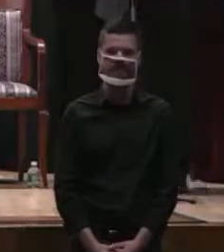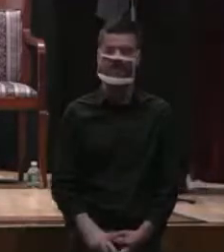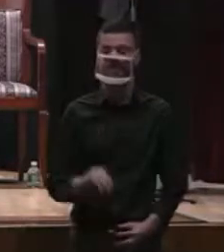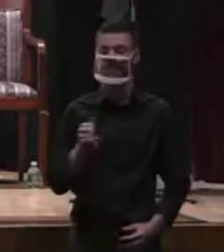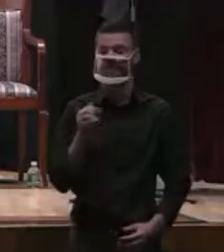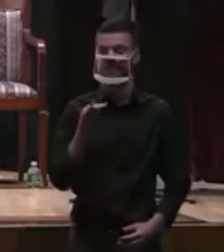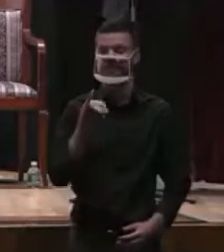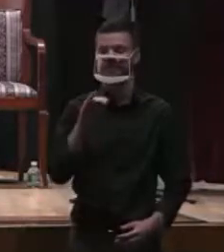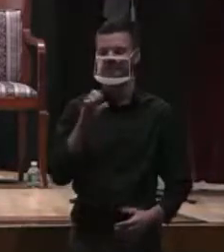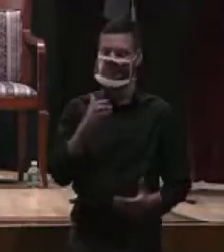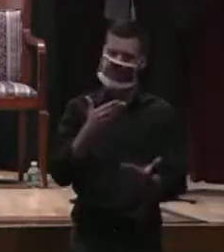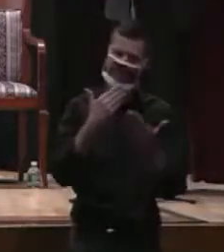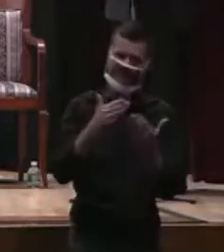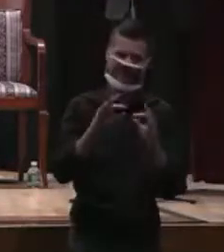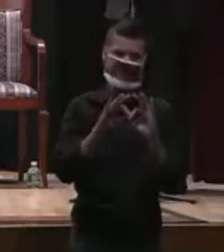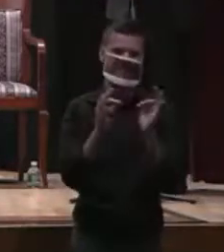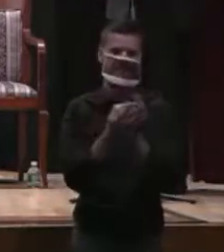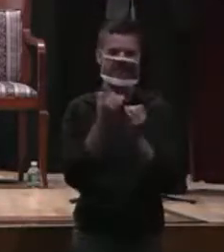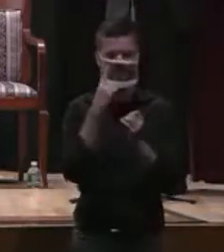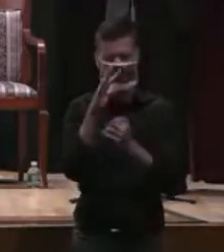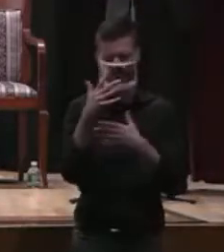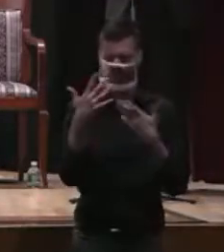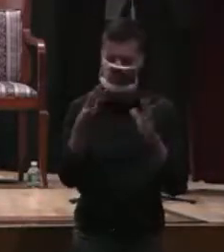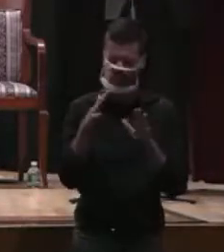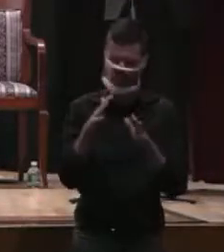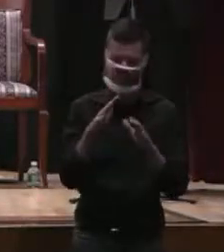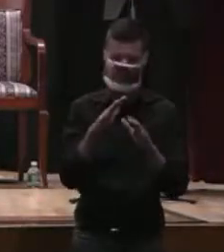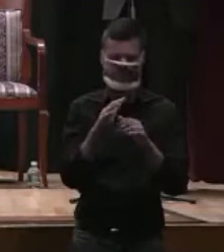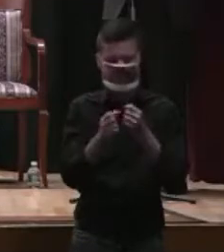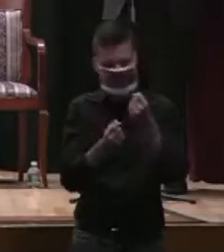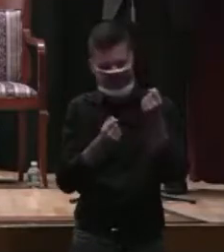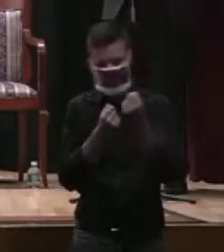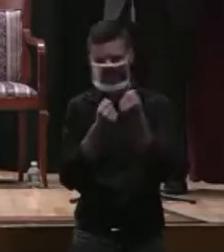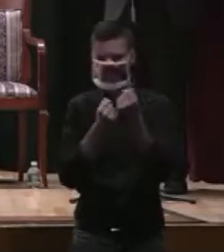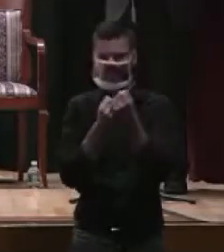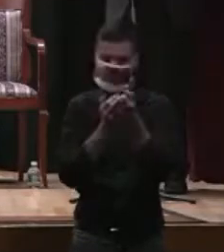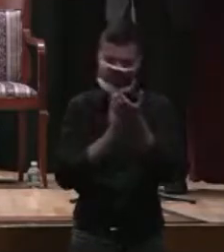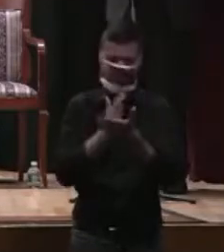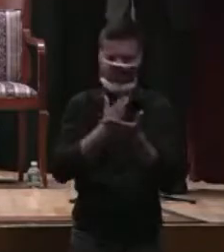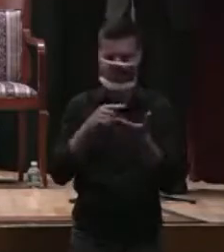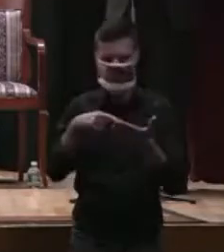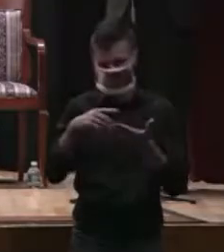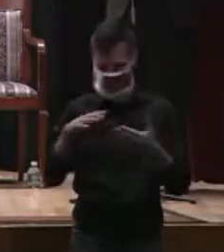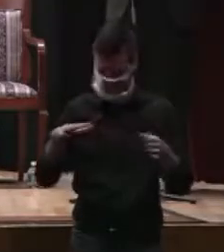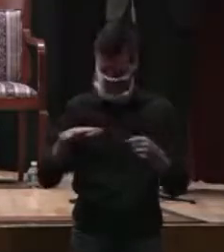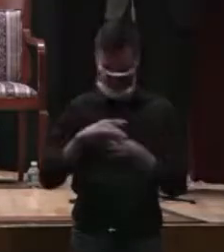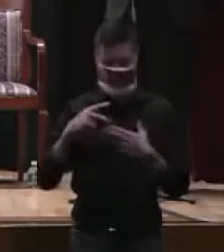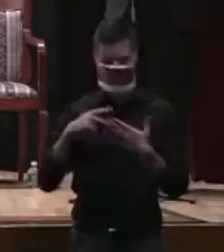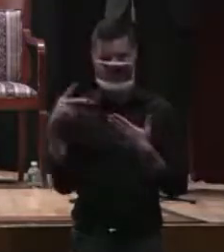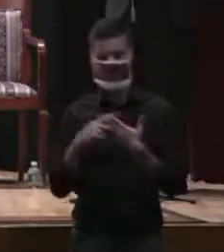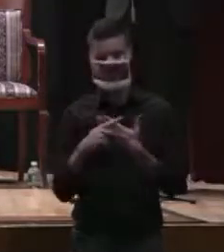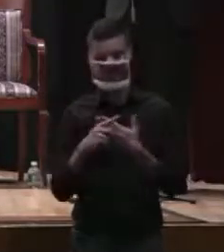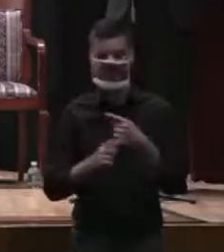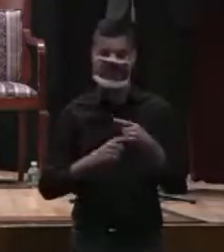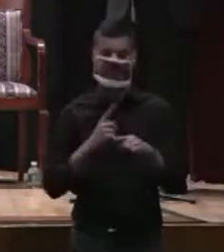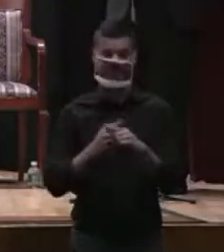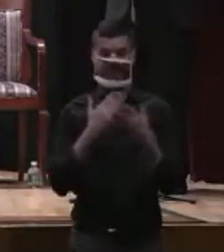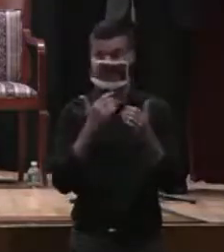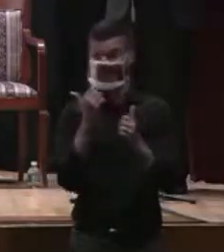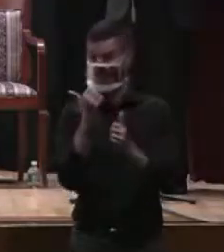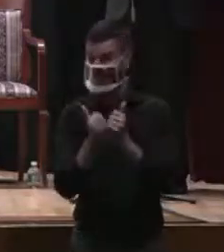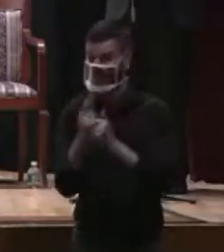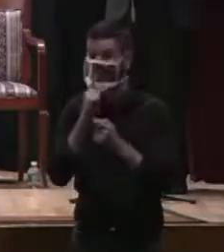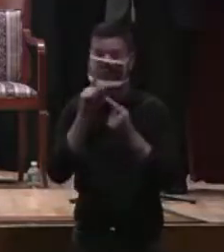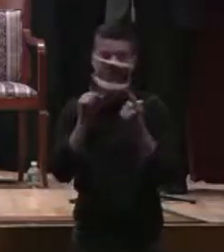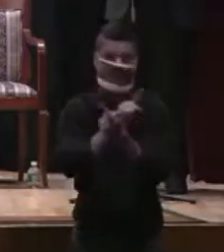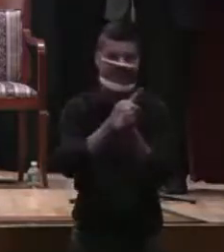Jamie would like to thank his family for their unconditional support throughout the entirety of this program. He'd also like to thank everyone he met over